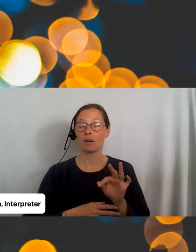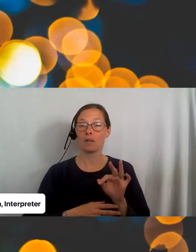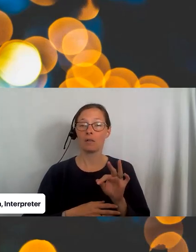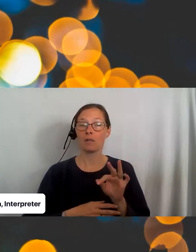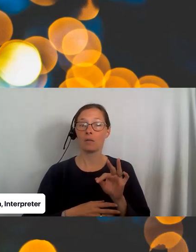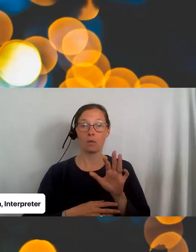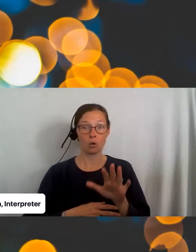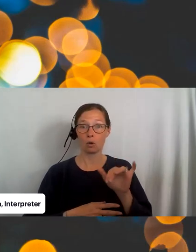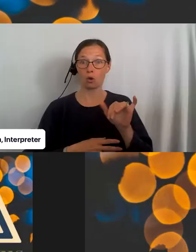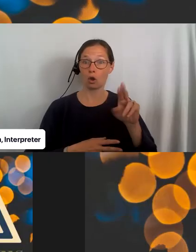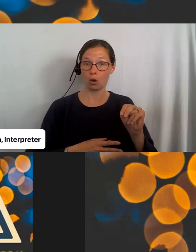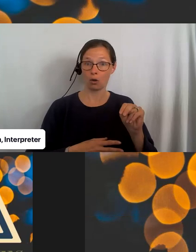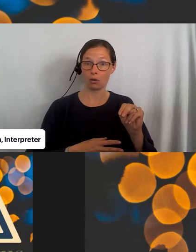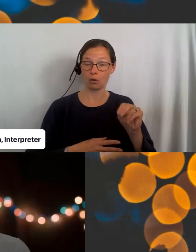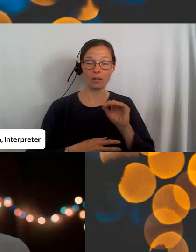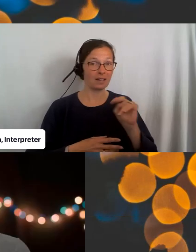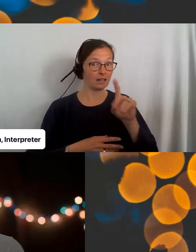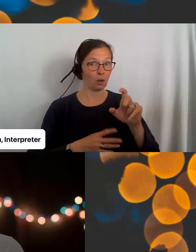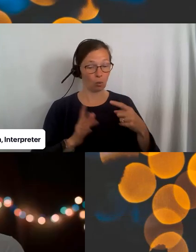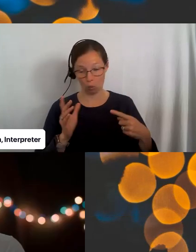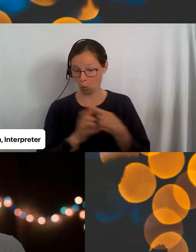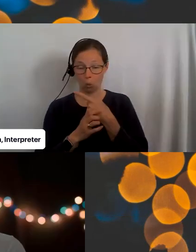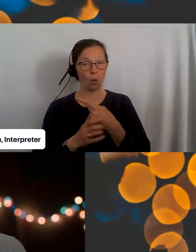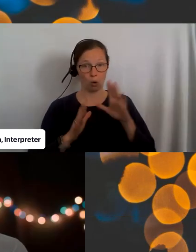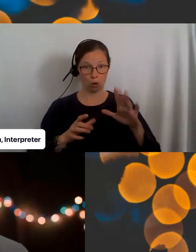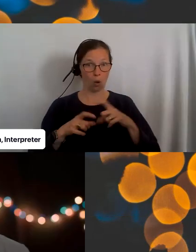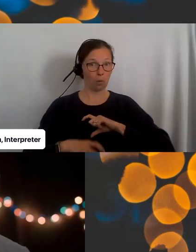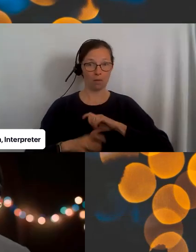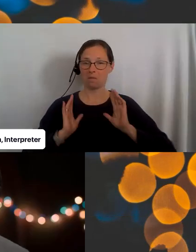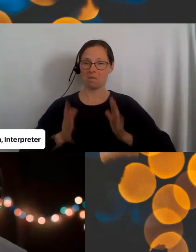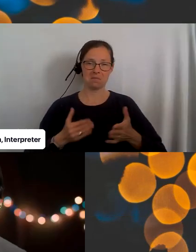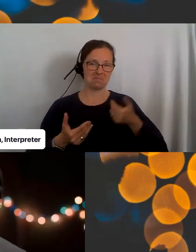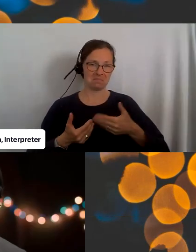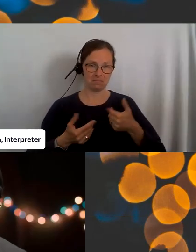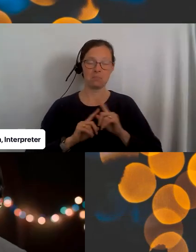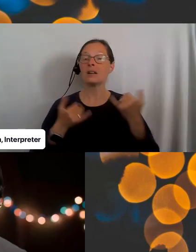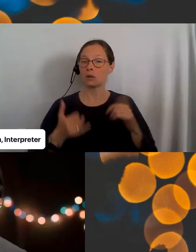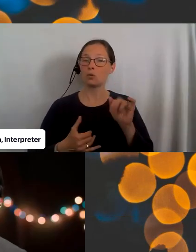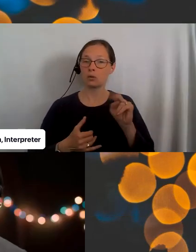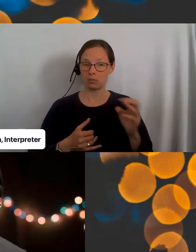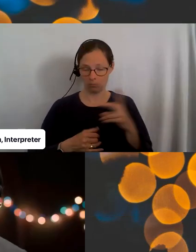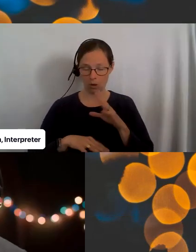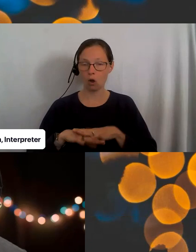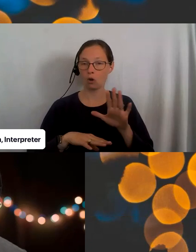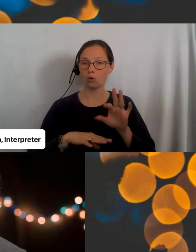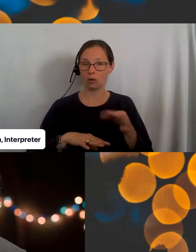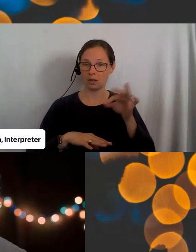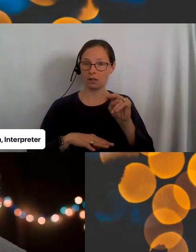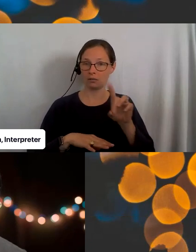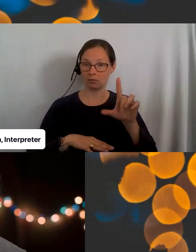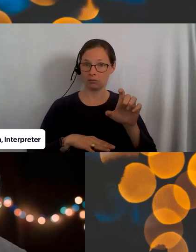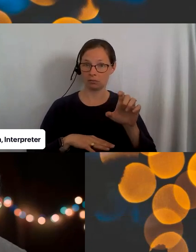button, you're great. Did fit through the button, you're great. But otherwise, just put the yarn back on the needle now, and you're going to put